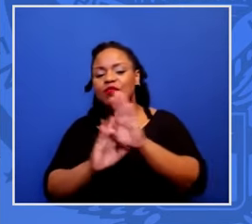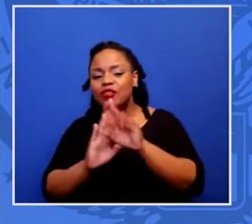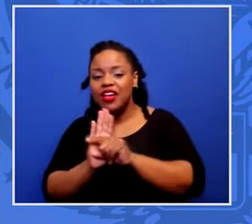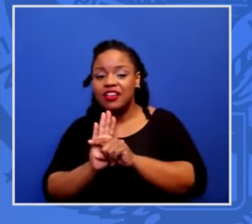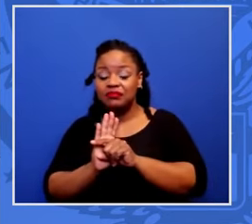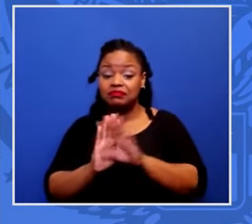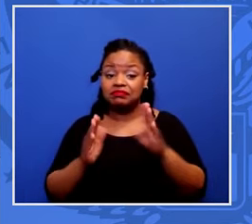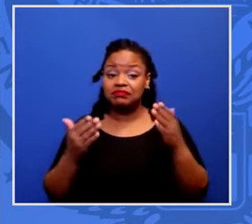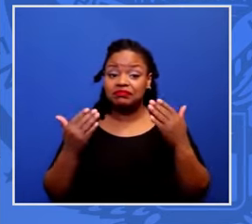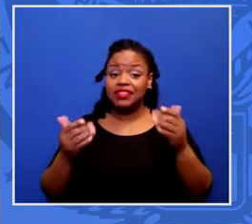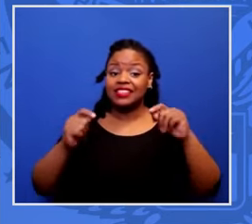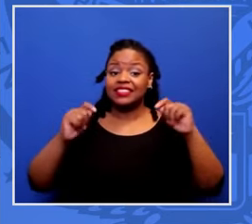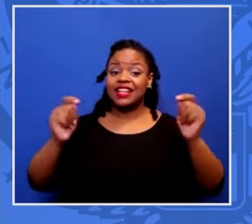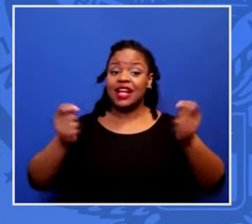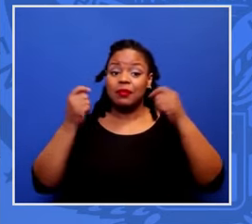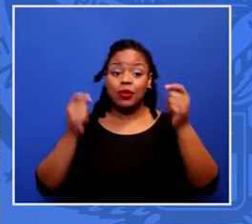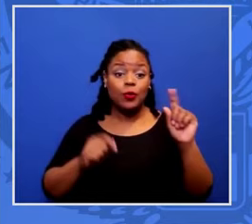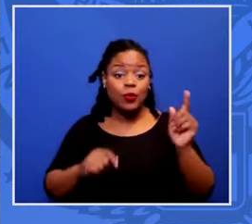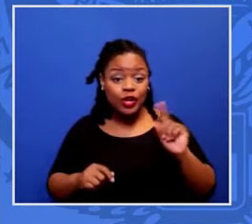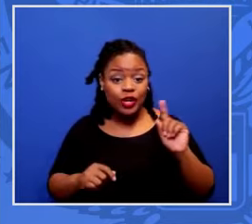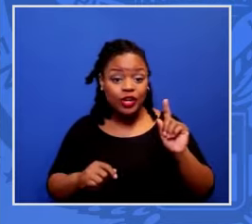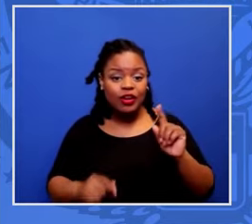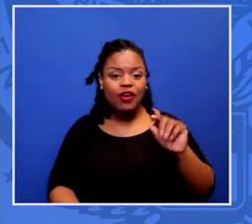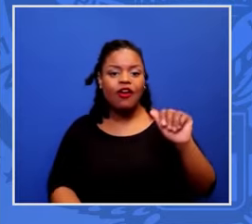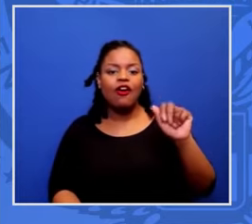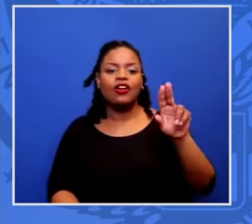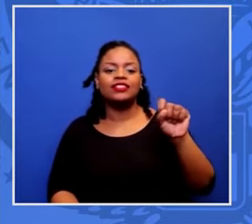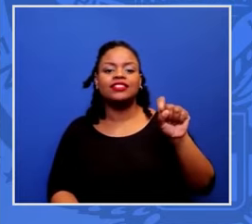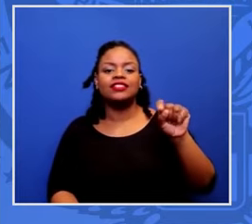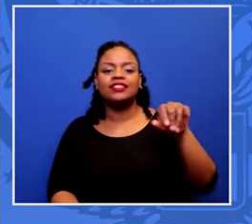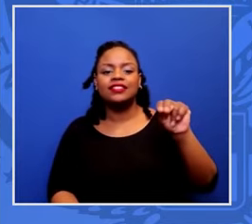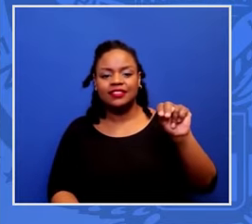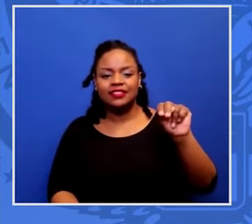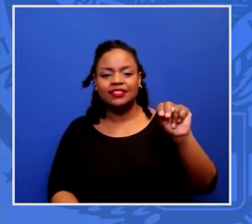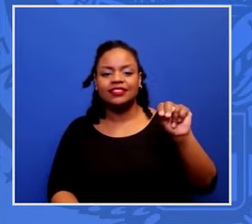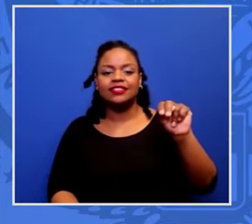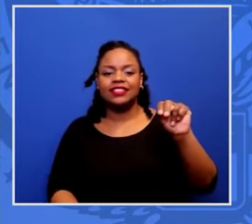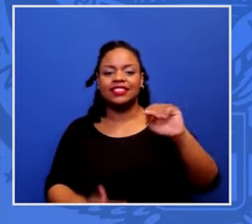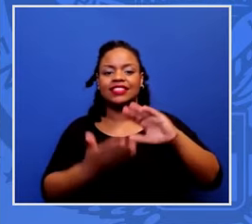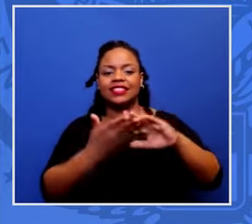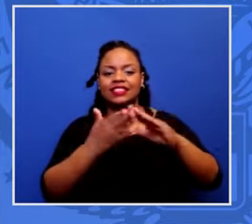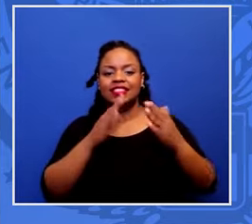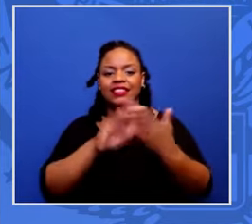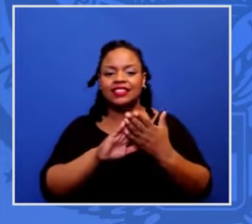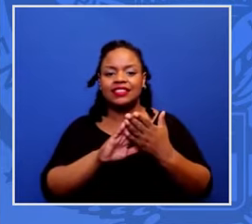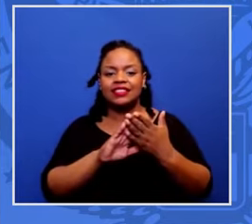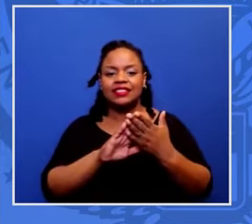city limits. Performing Colors, this is Black Pumas.